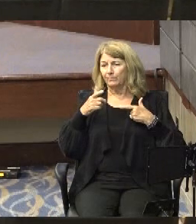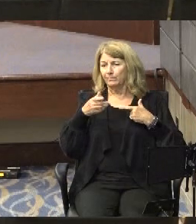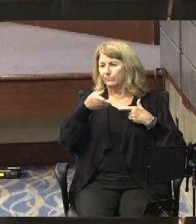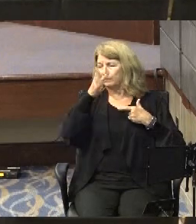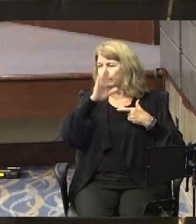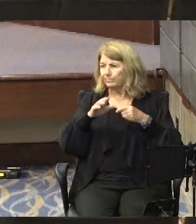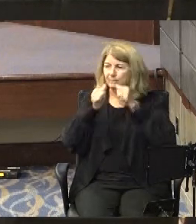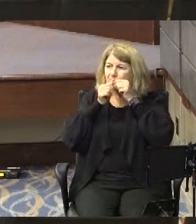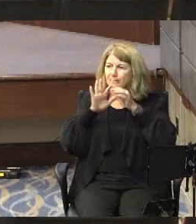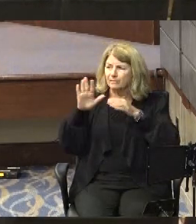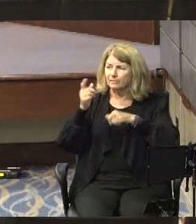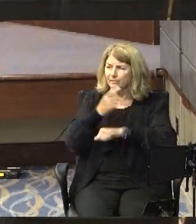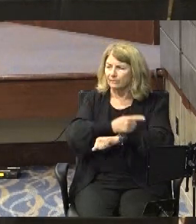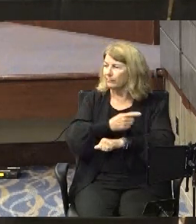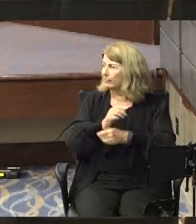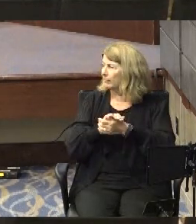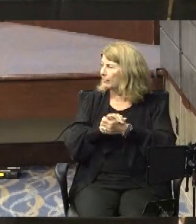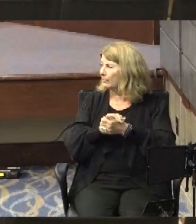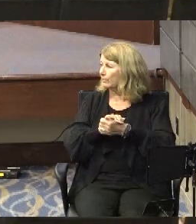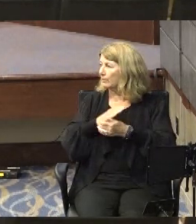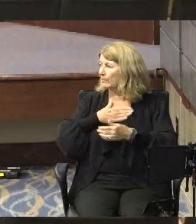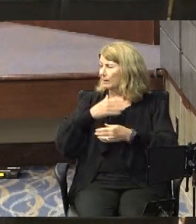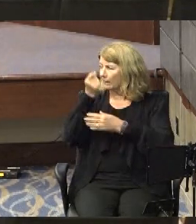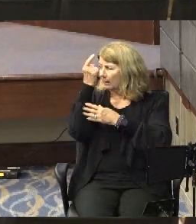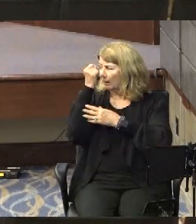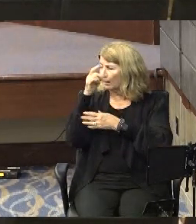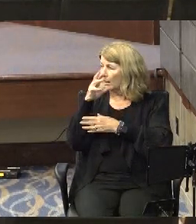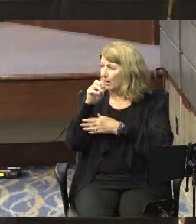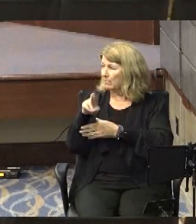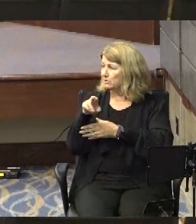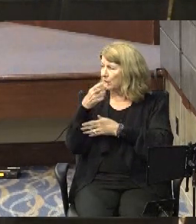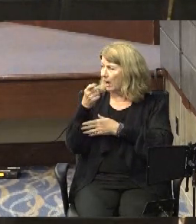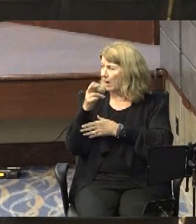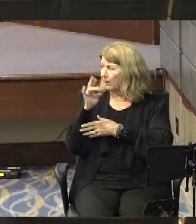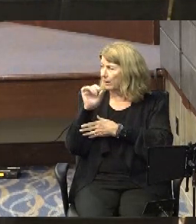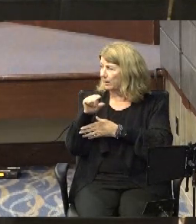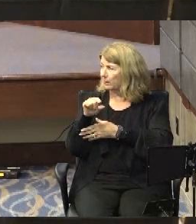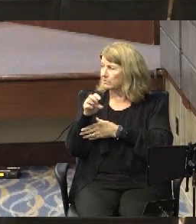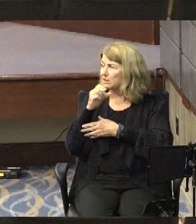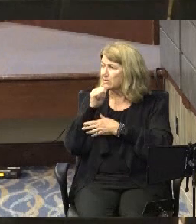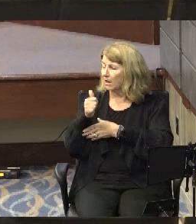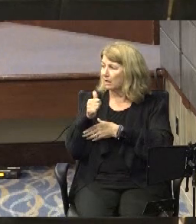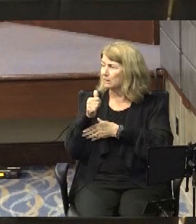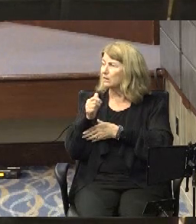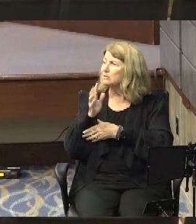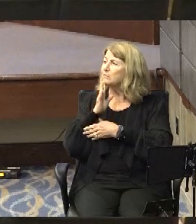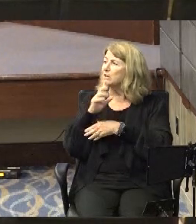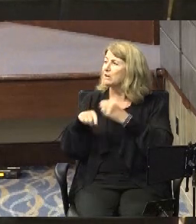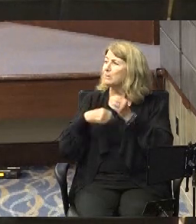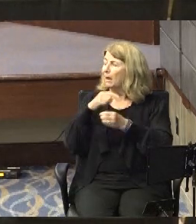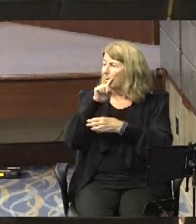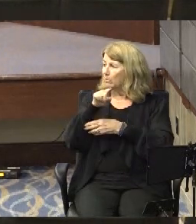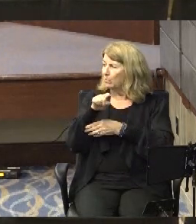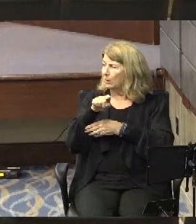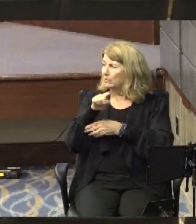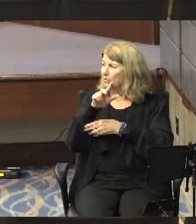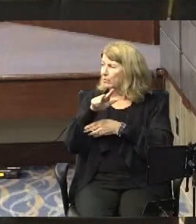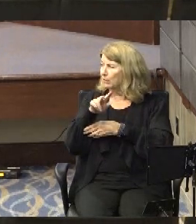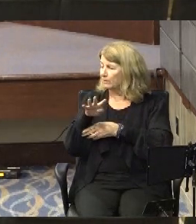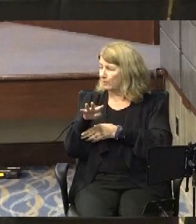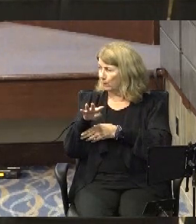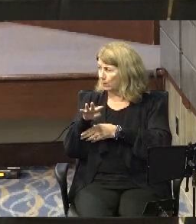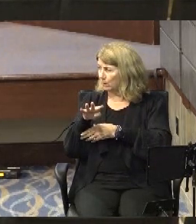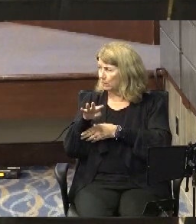Okay, and so my understanding is Mr. Herring was not speaking on 134 of those. So